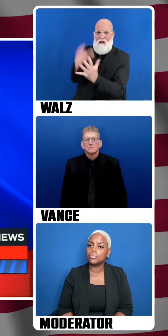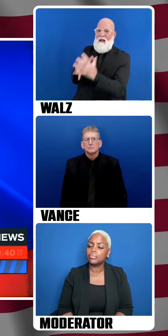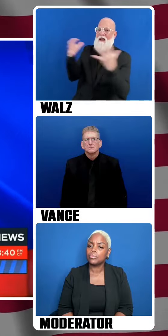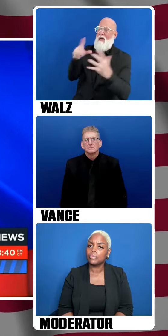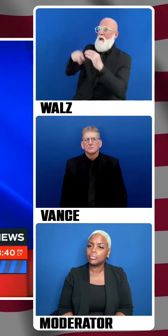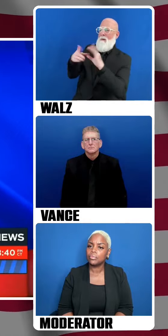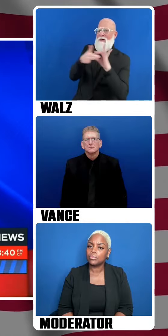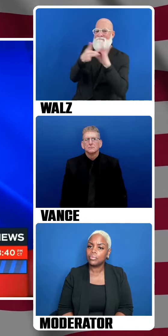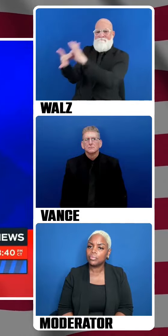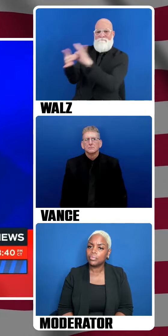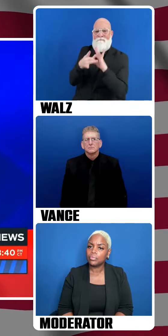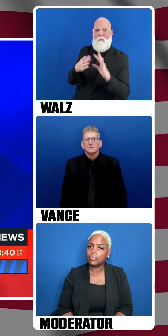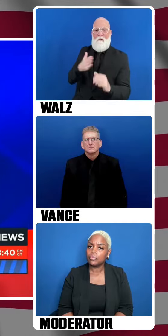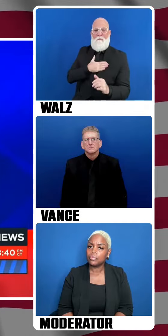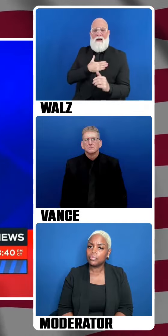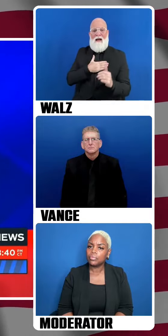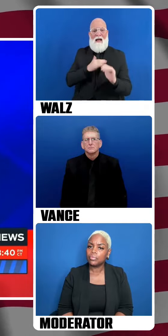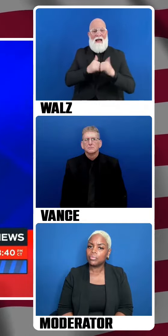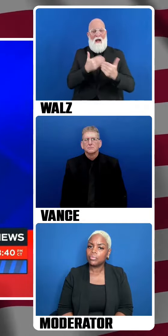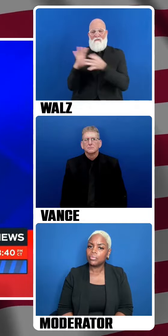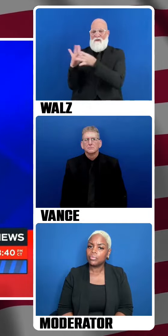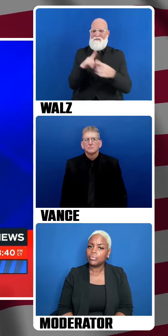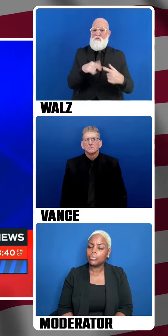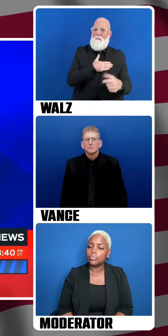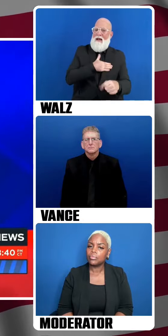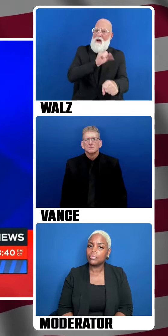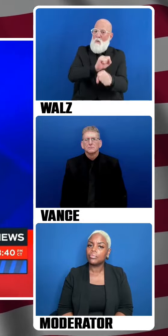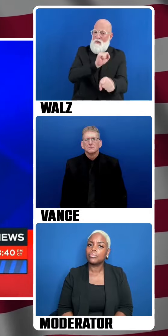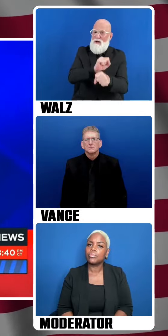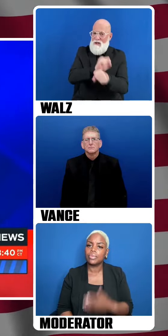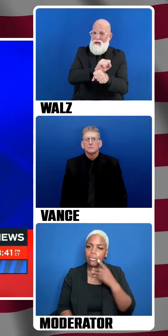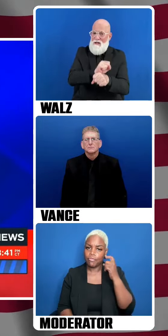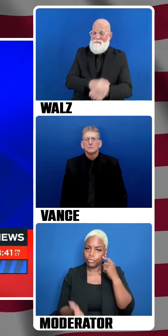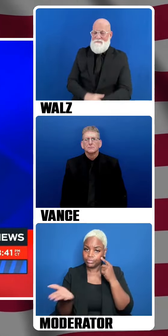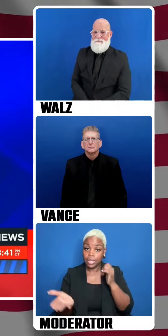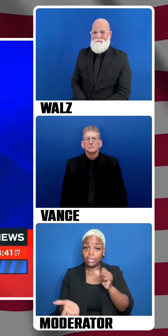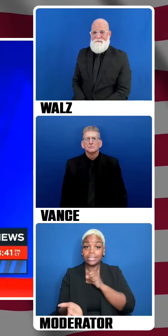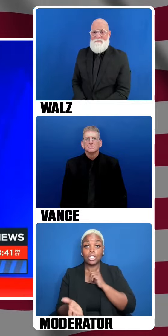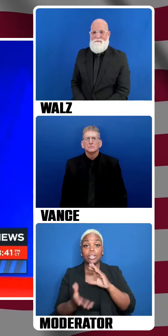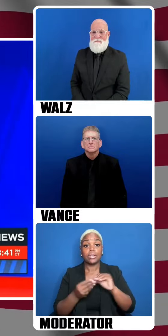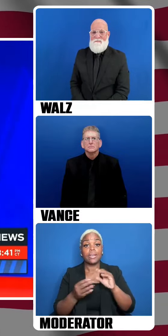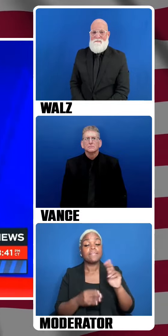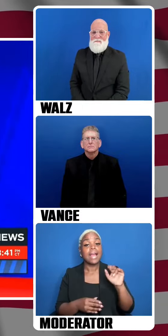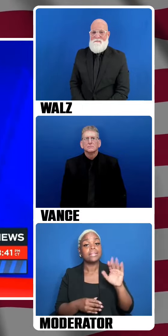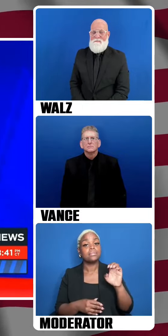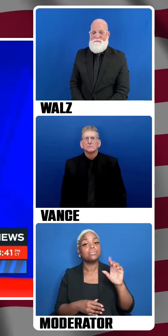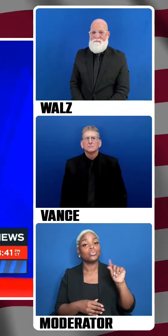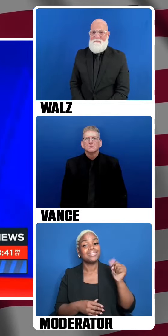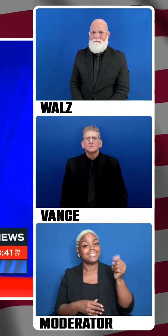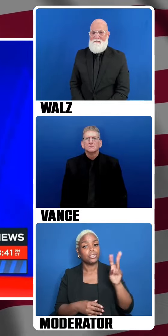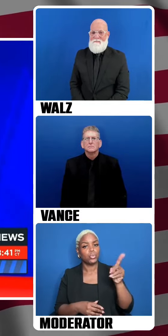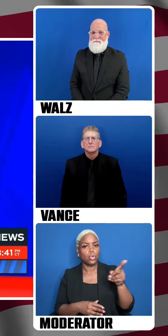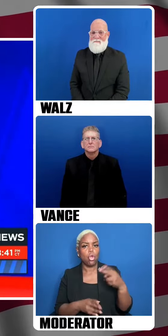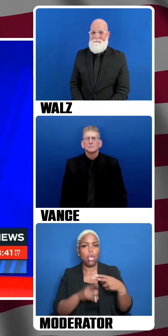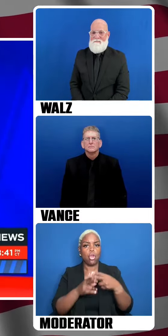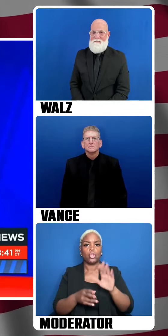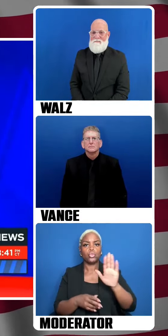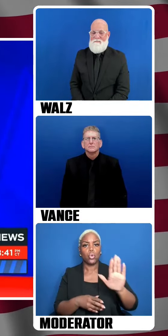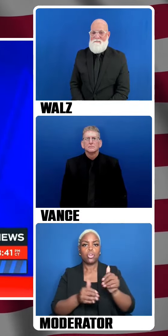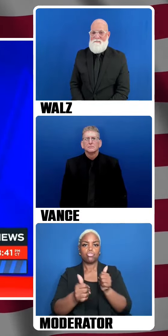Thank you, Governor. Senator Vance, in 2016, you called your running mate, Donald Trump, unfit for the nation's